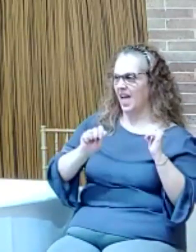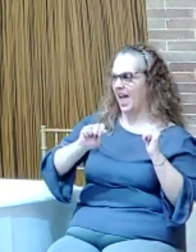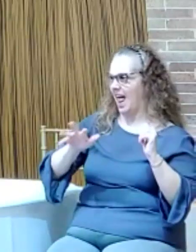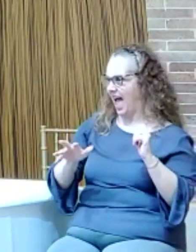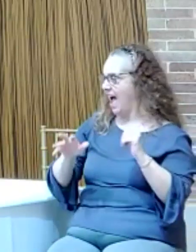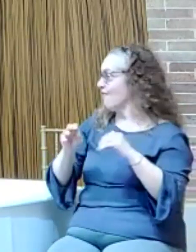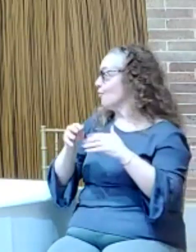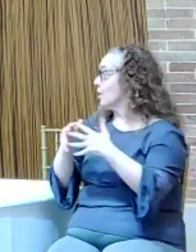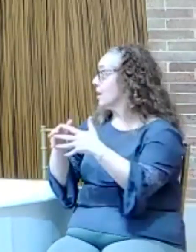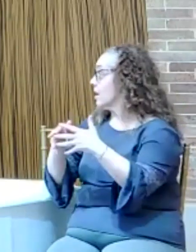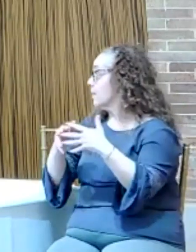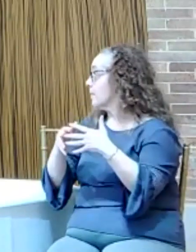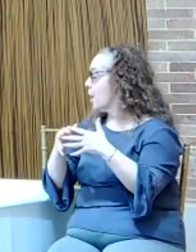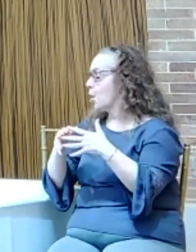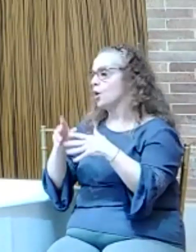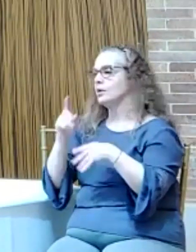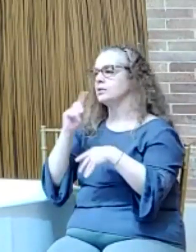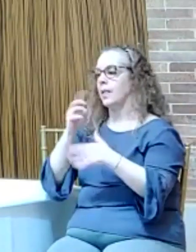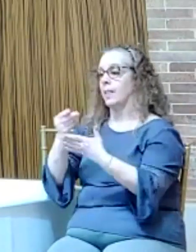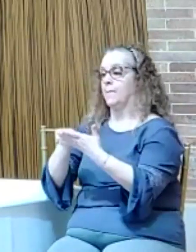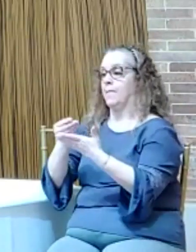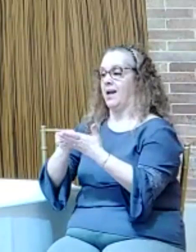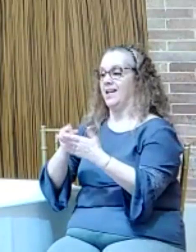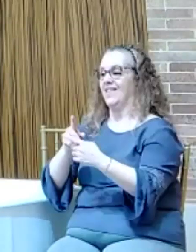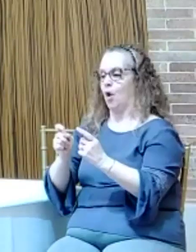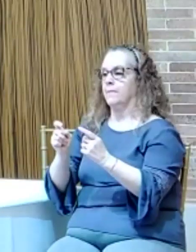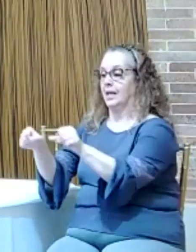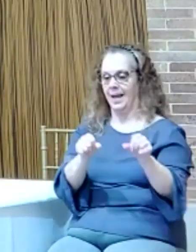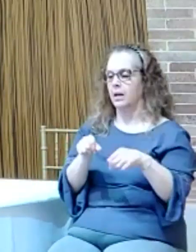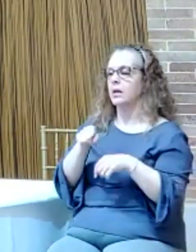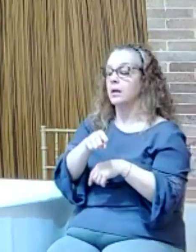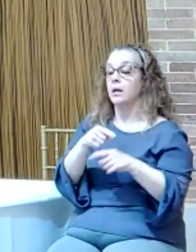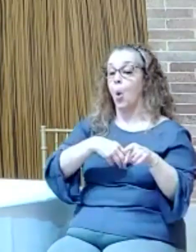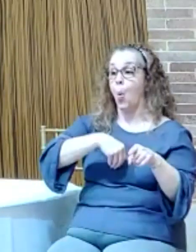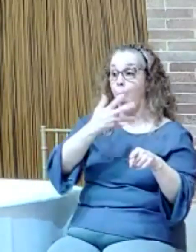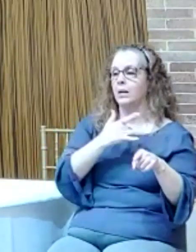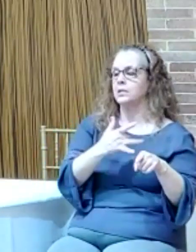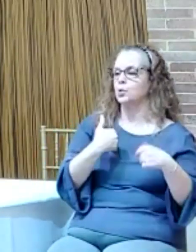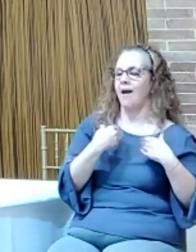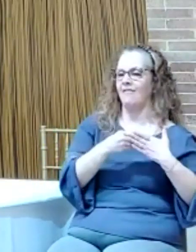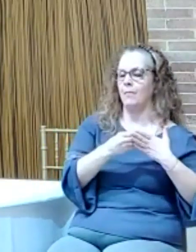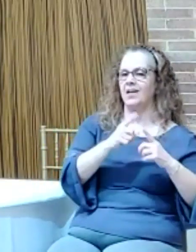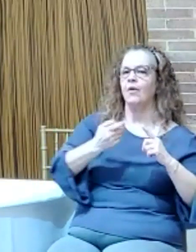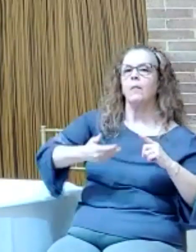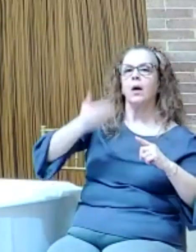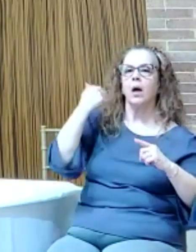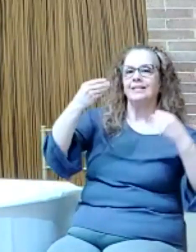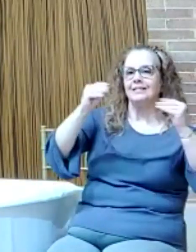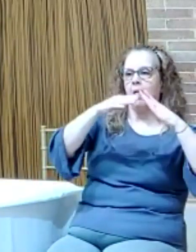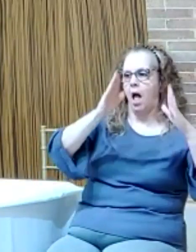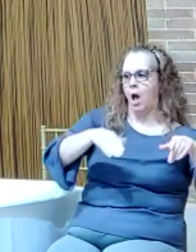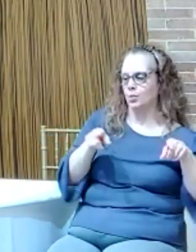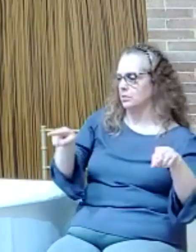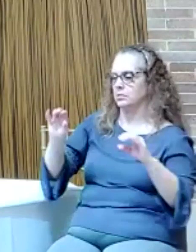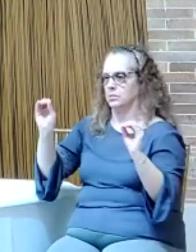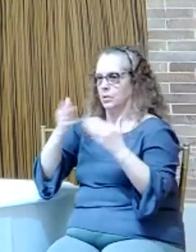find their the money for their down payment and the sale of a past home and if we look at the the differentials in wealth